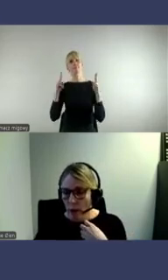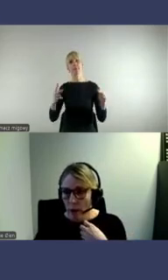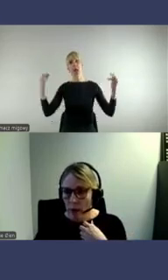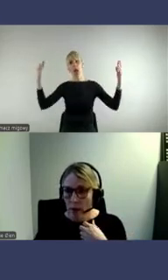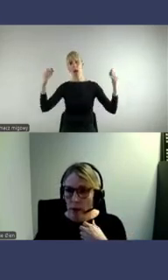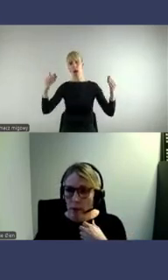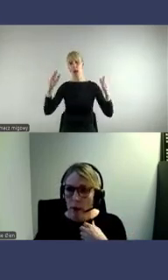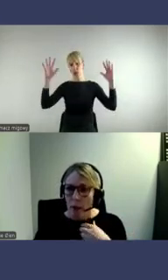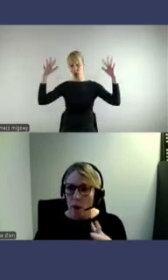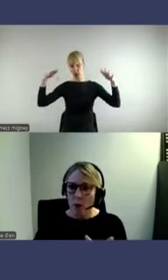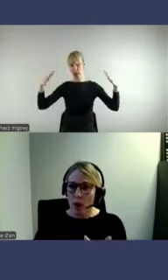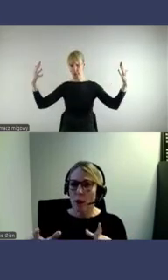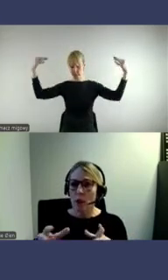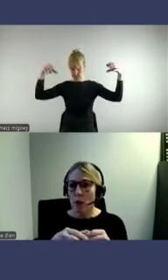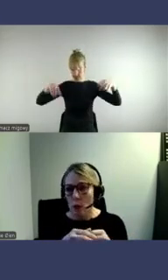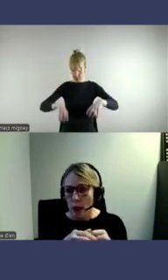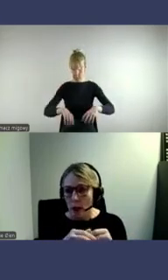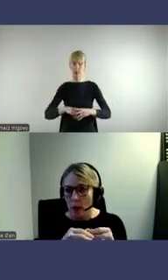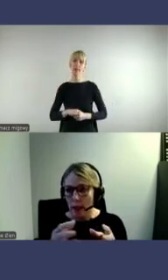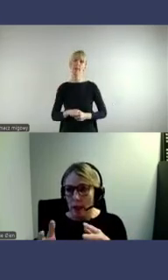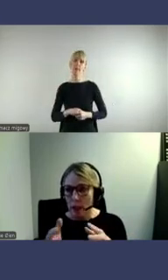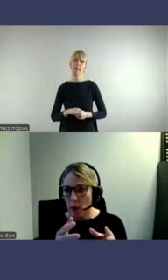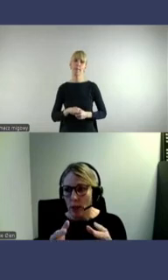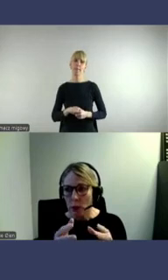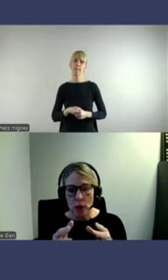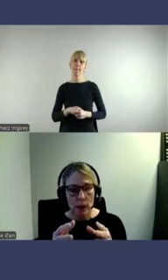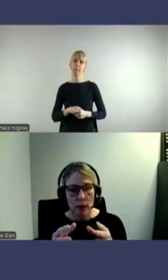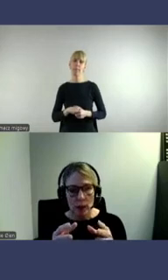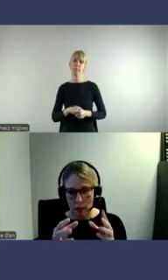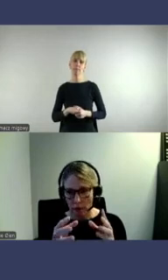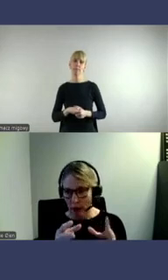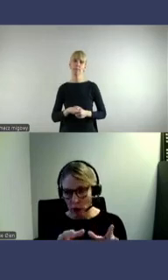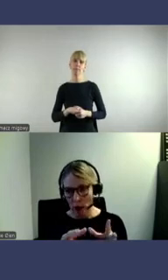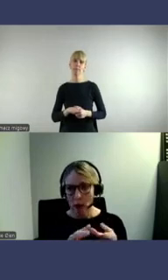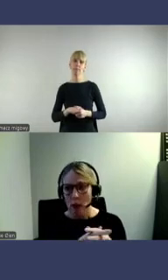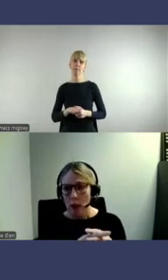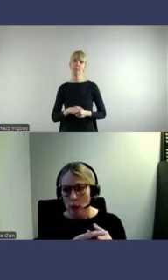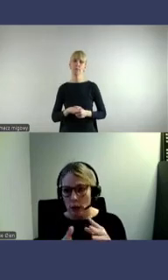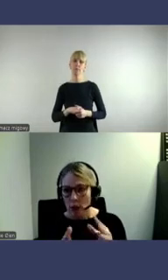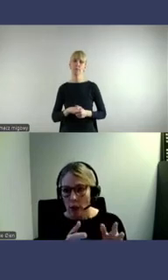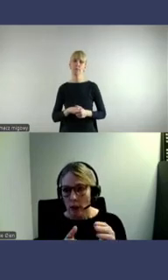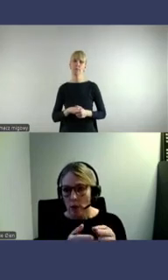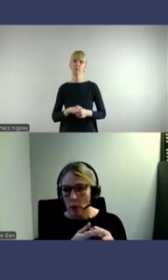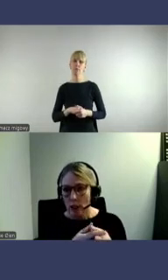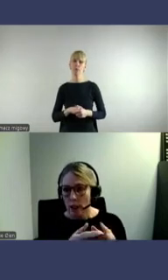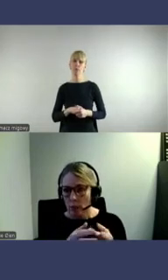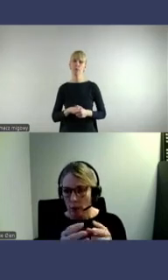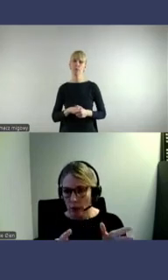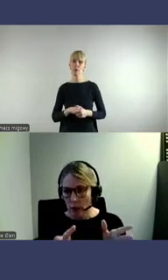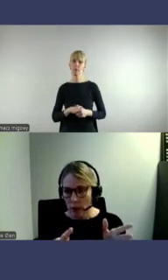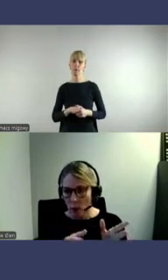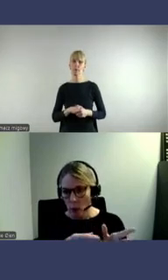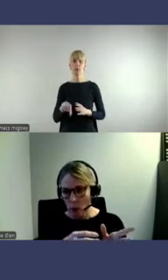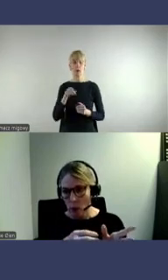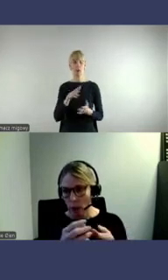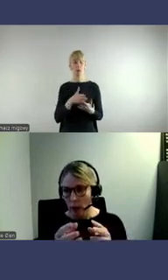are other incidents. So the bridging social capital connects the resources, but it's fragile. So you see where you have volunteers,